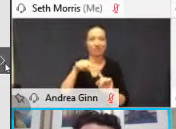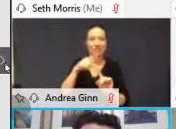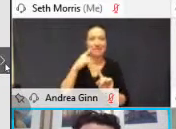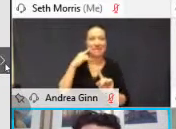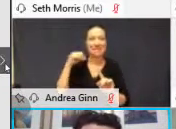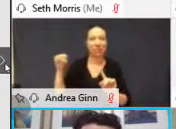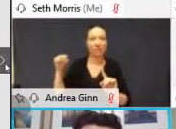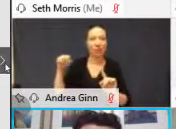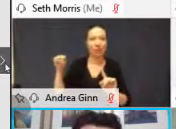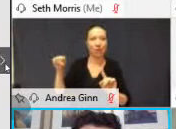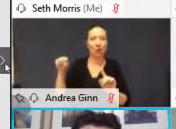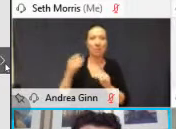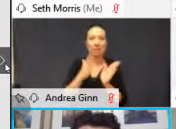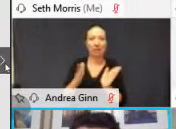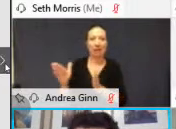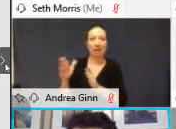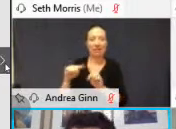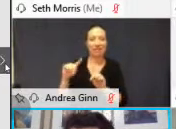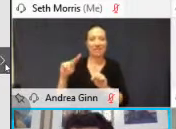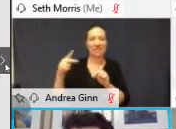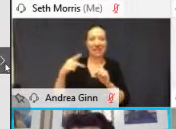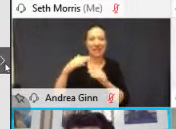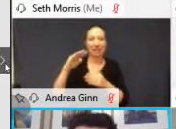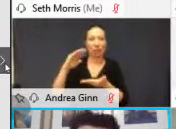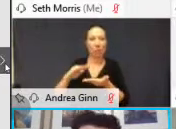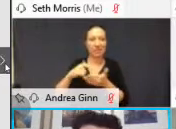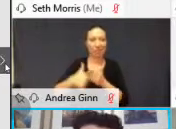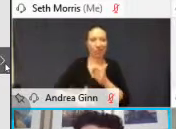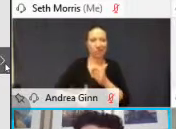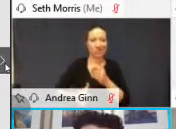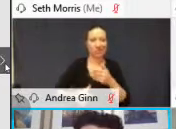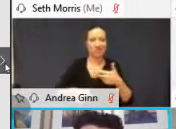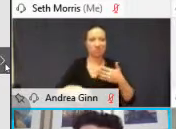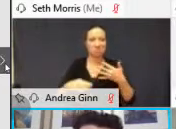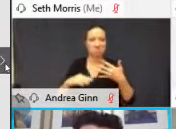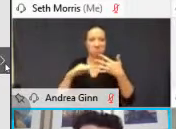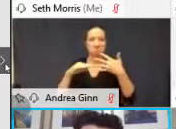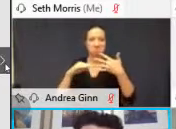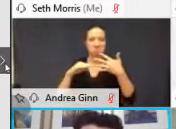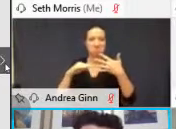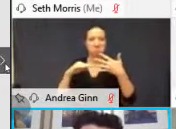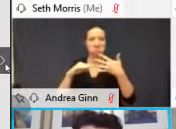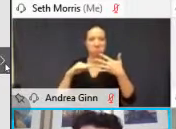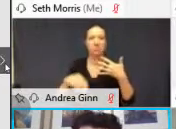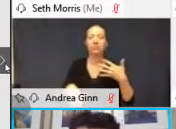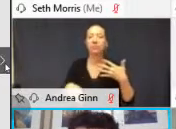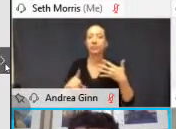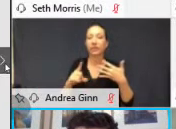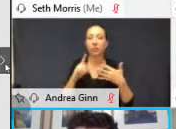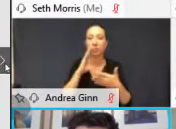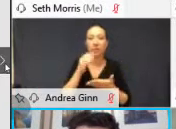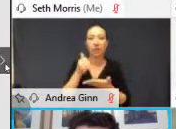silver plan in our market. It's also helpful to know these